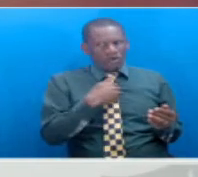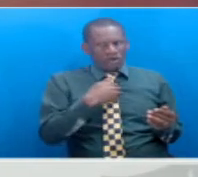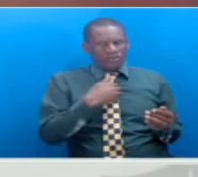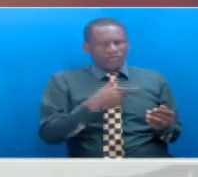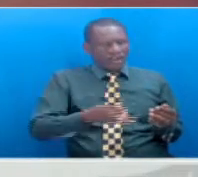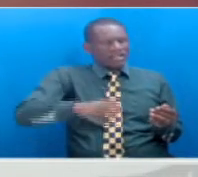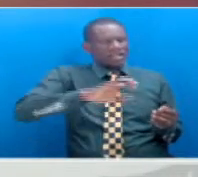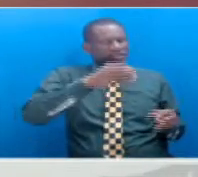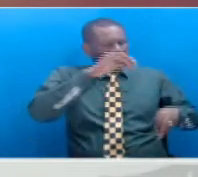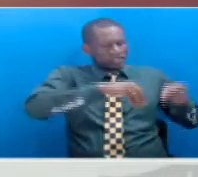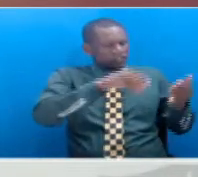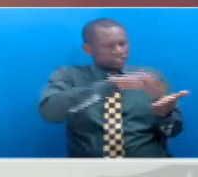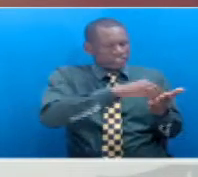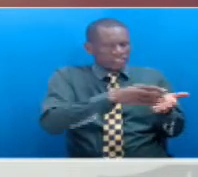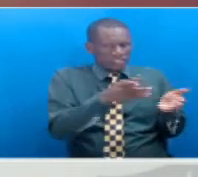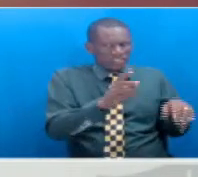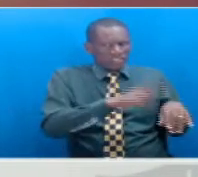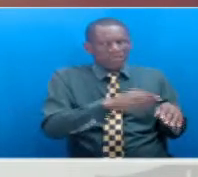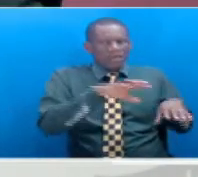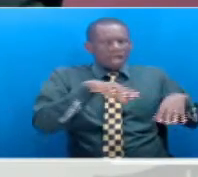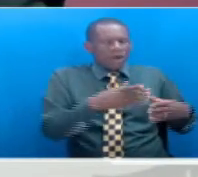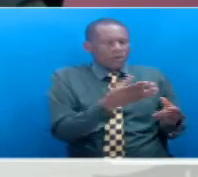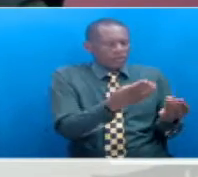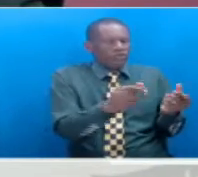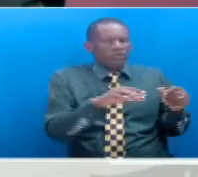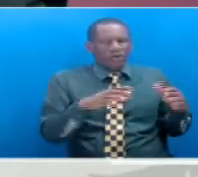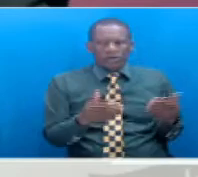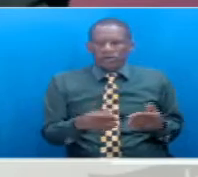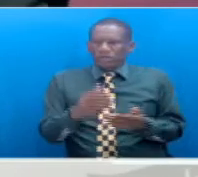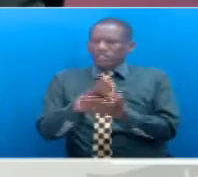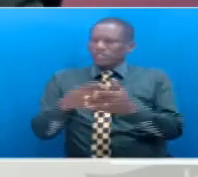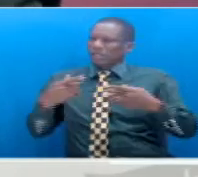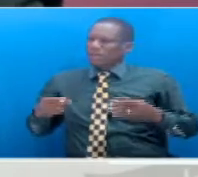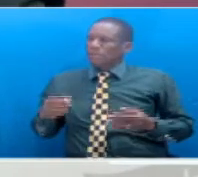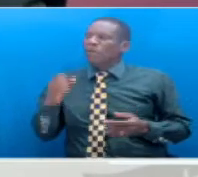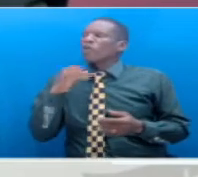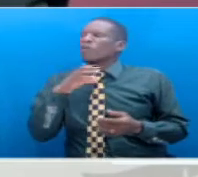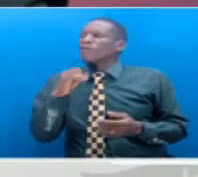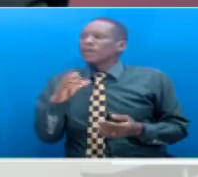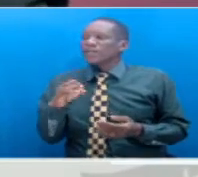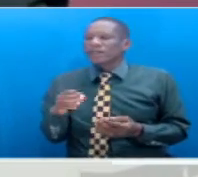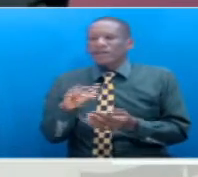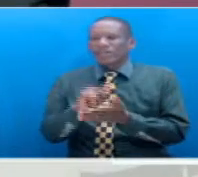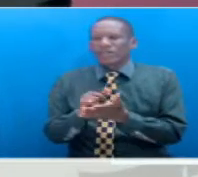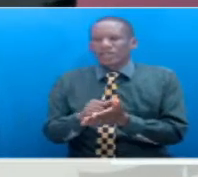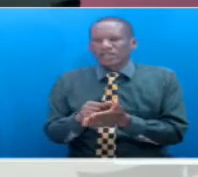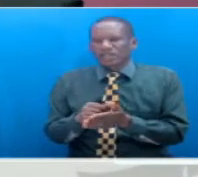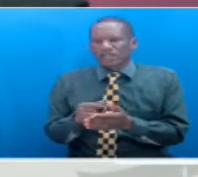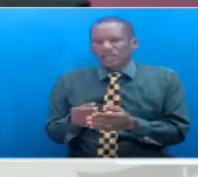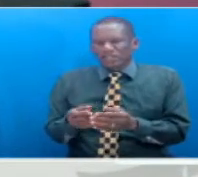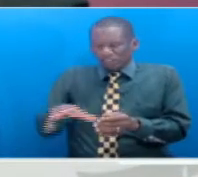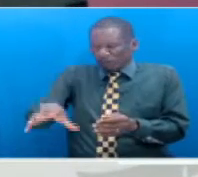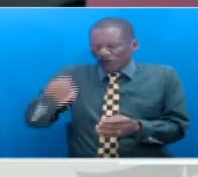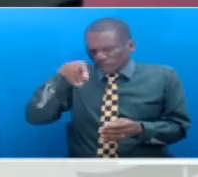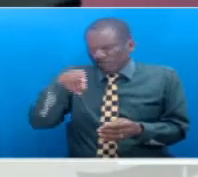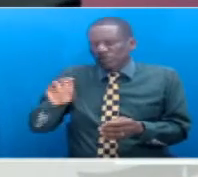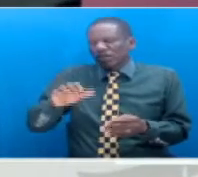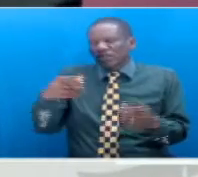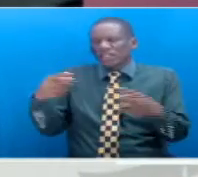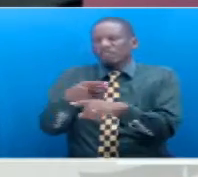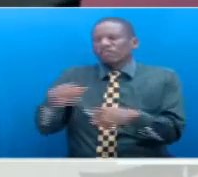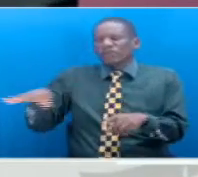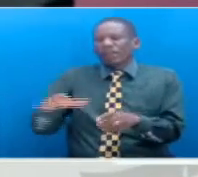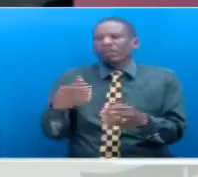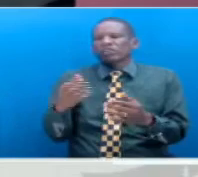time round. So how was that resolved? There are people who were complaining that they find themselves in other areas. So